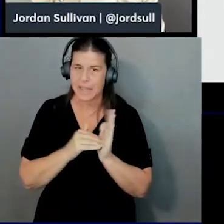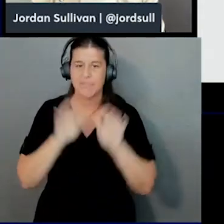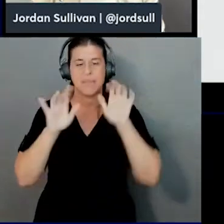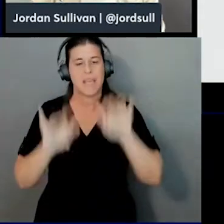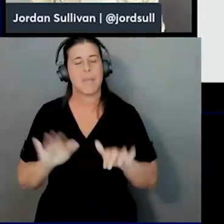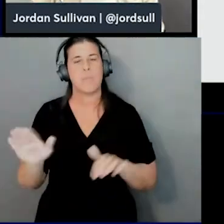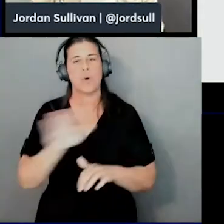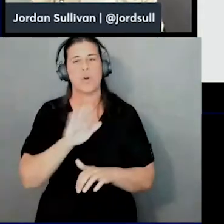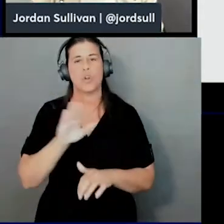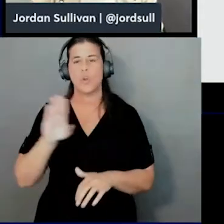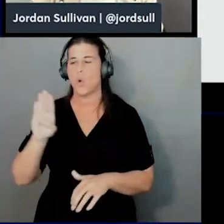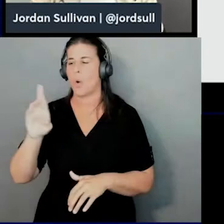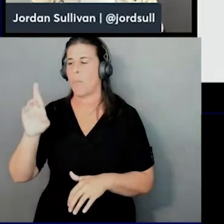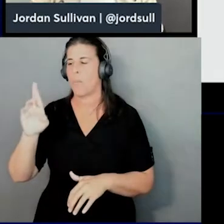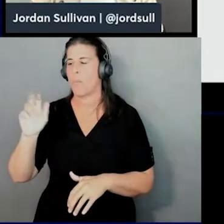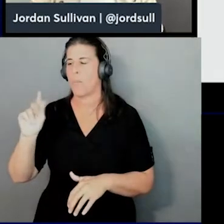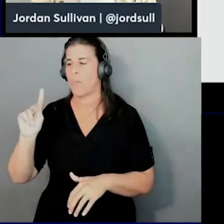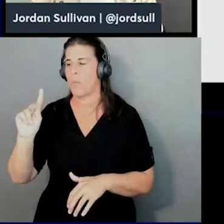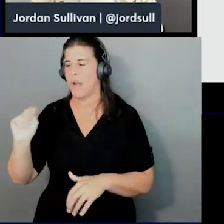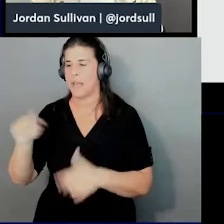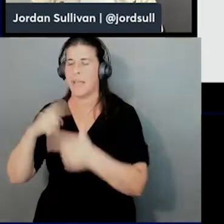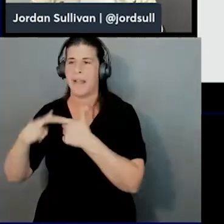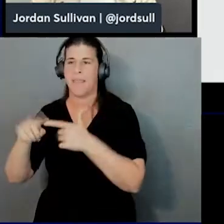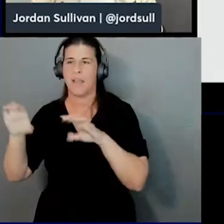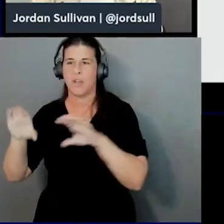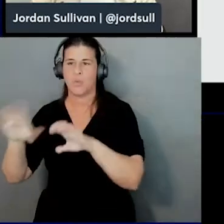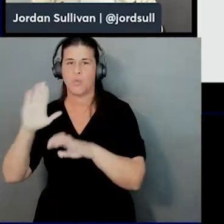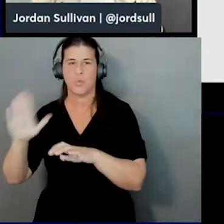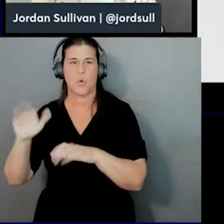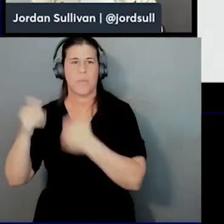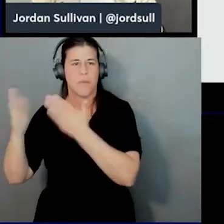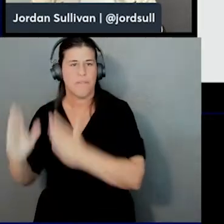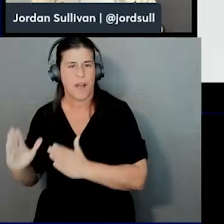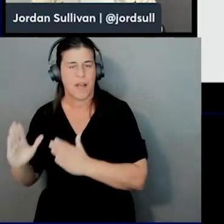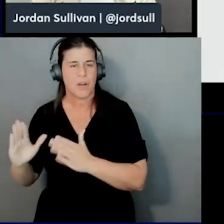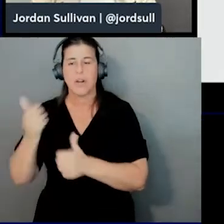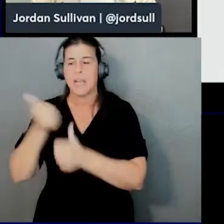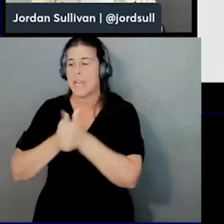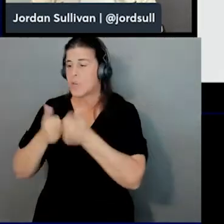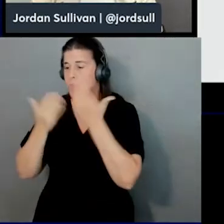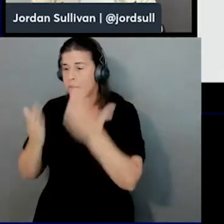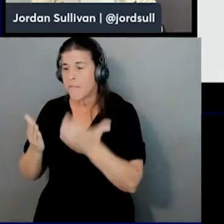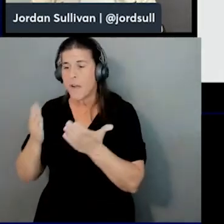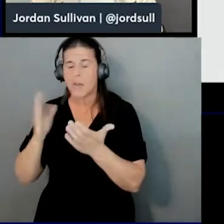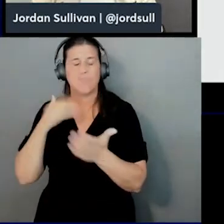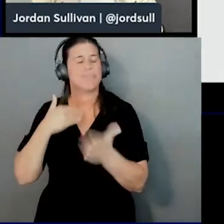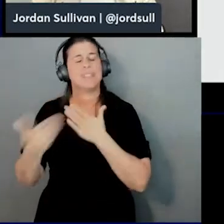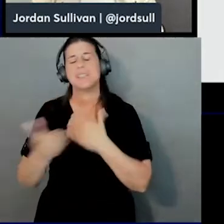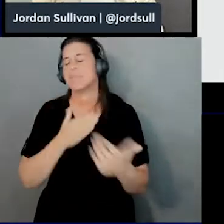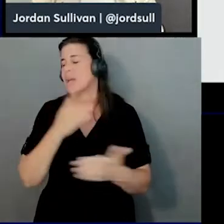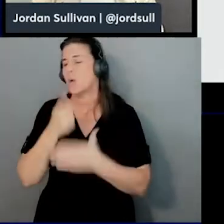Braket provider, you instantiate your provider. Each provider, no matter what